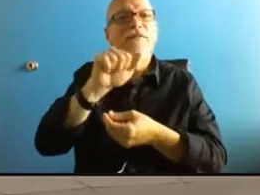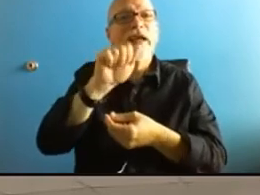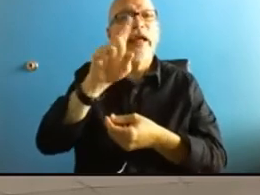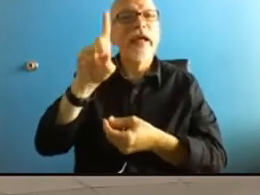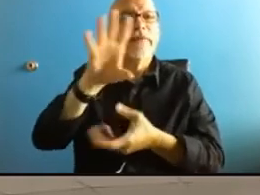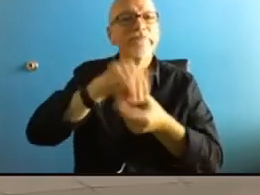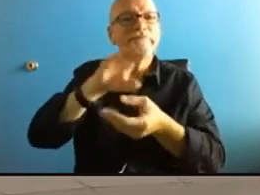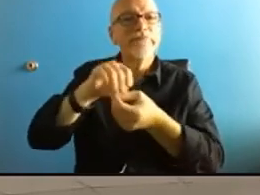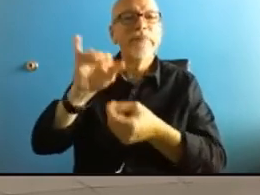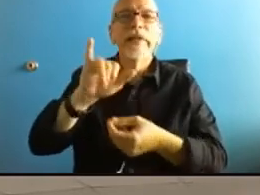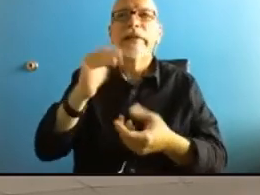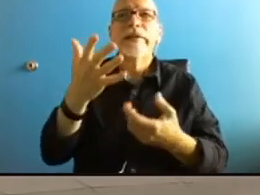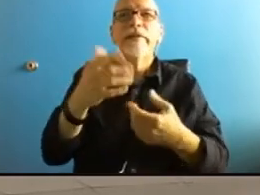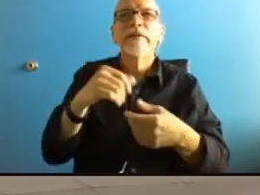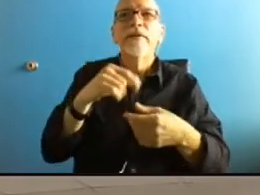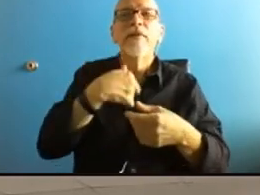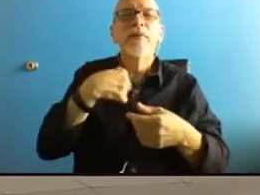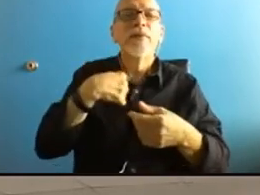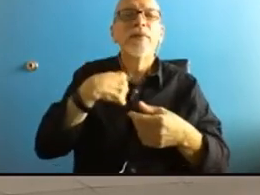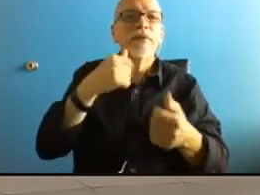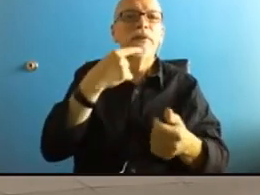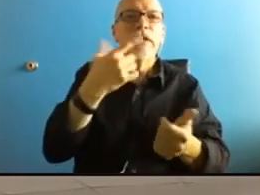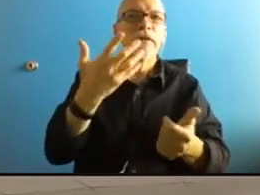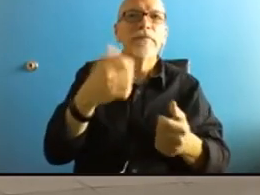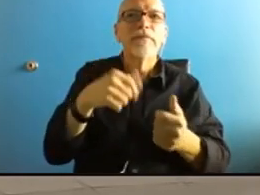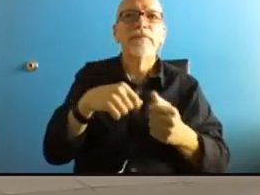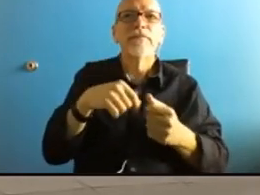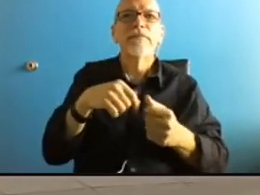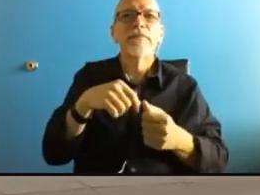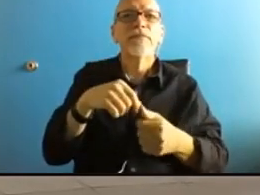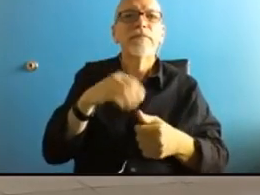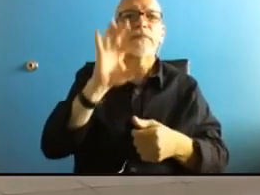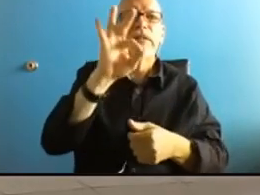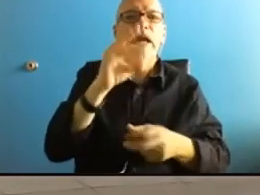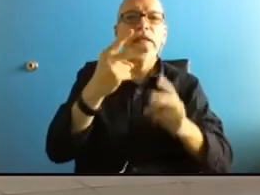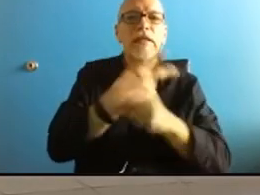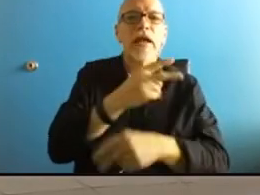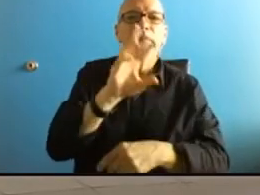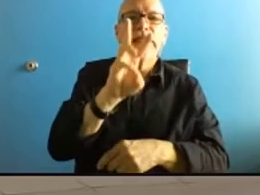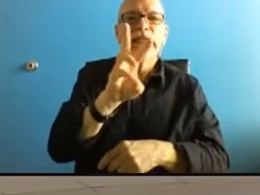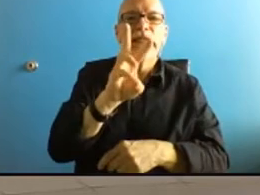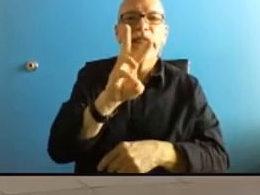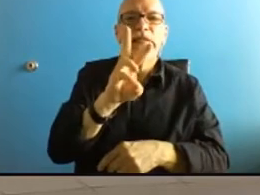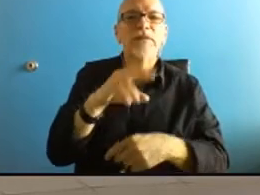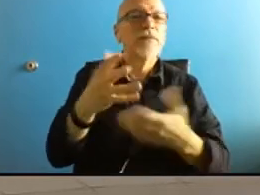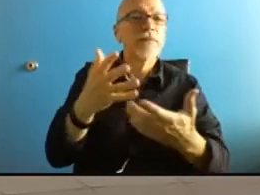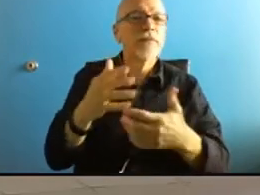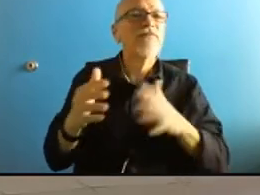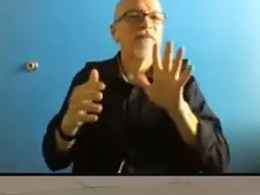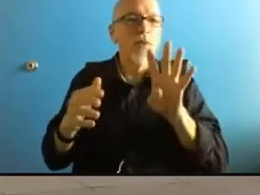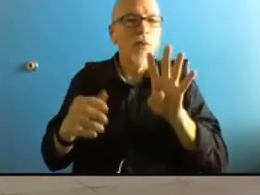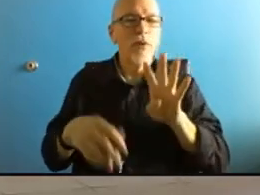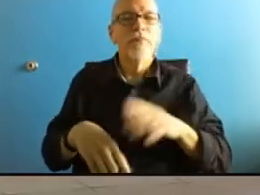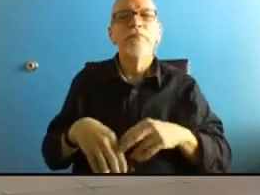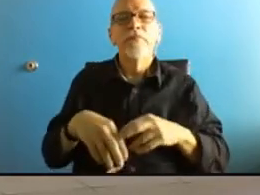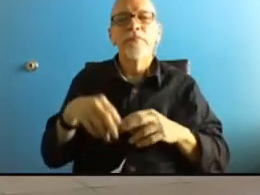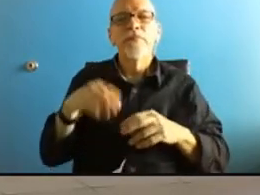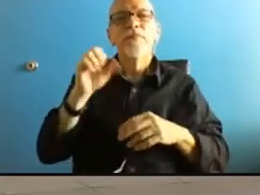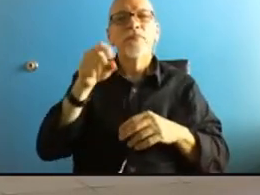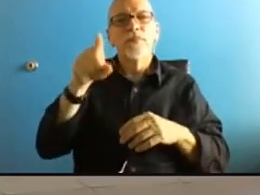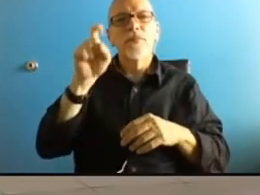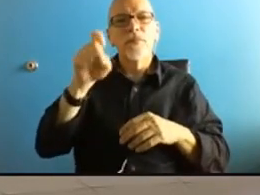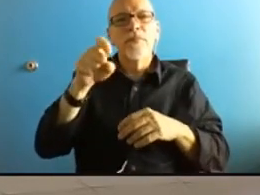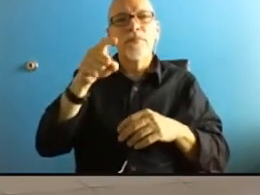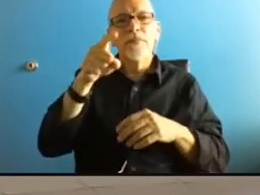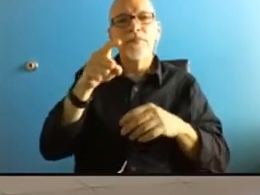So, we can say, 9 times 6 is 54. So they had the total